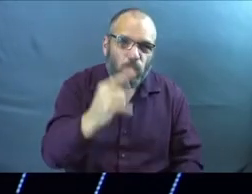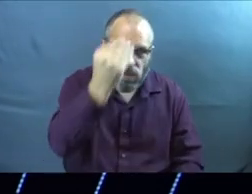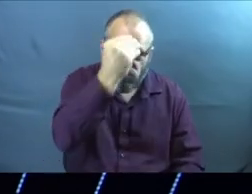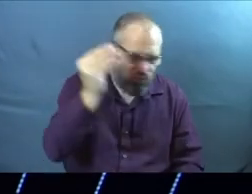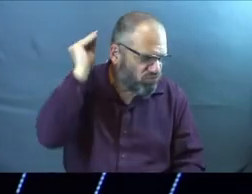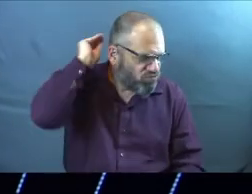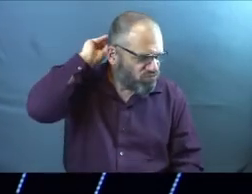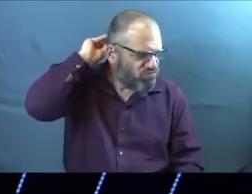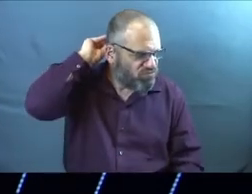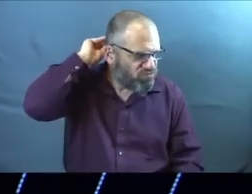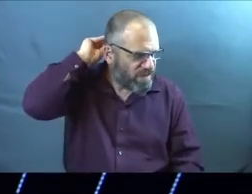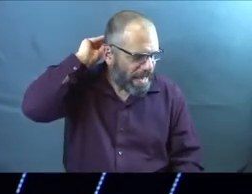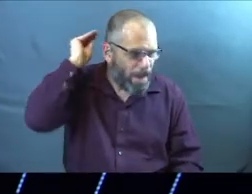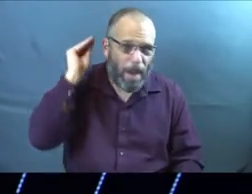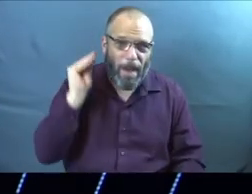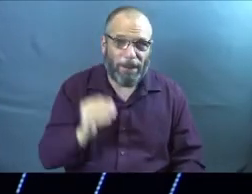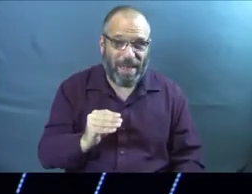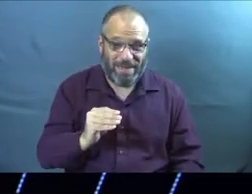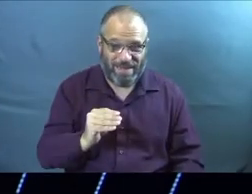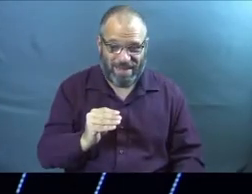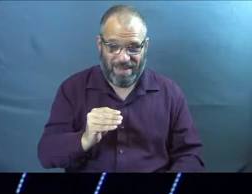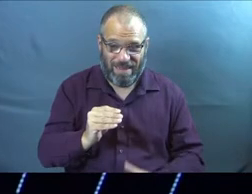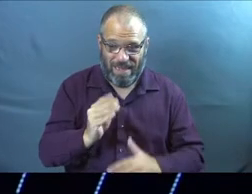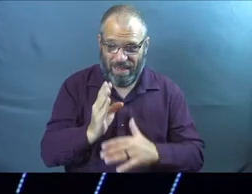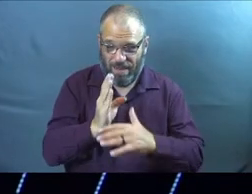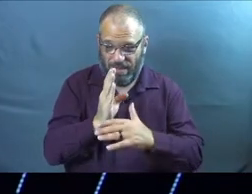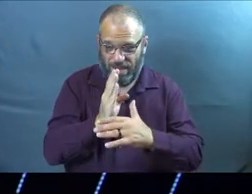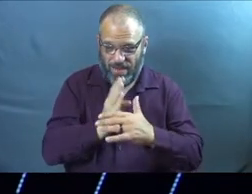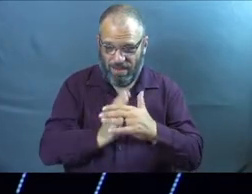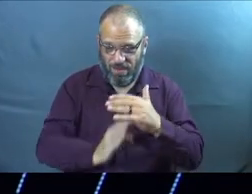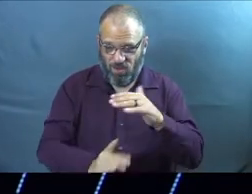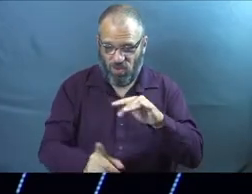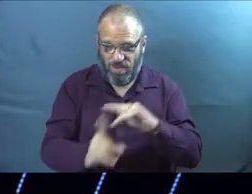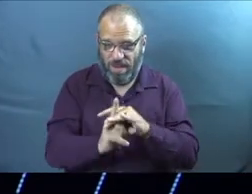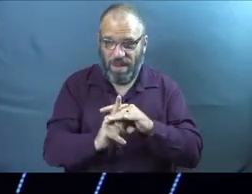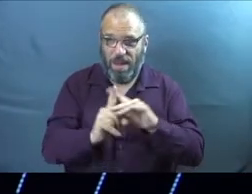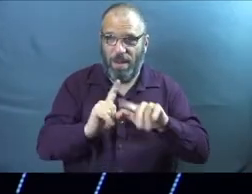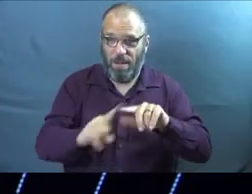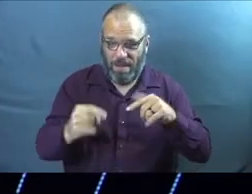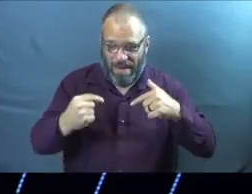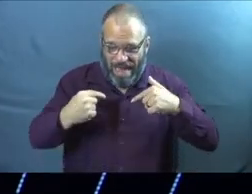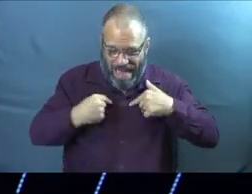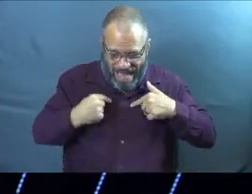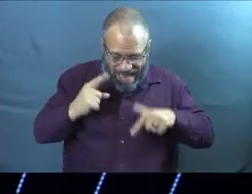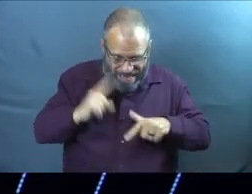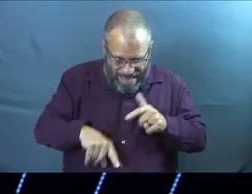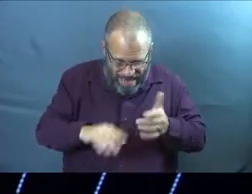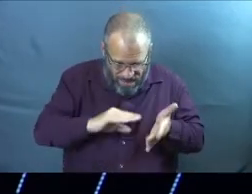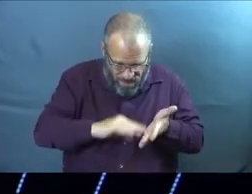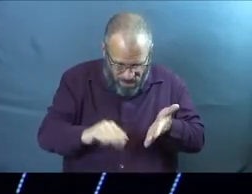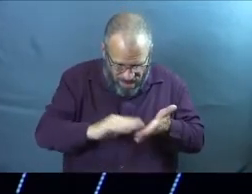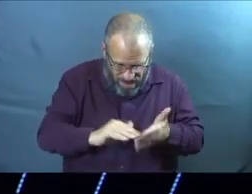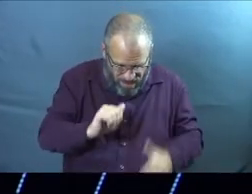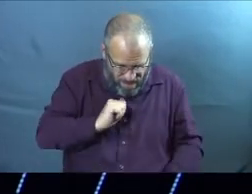minds. But this nobility that rises up in us and say, yeah, but I can't forgive myself.